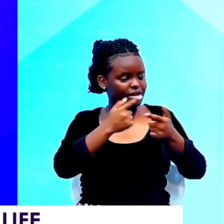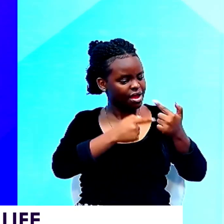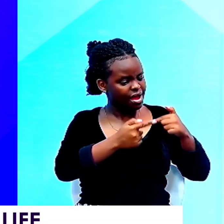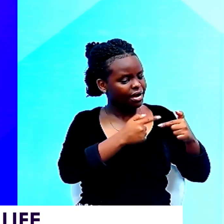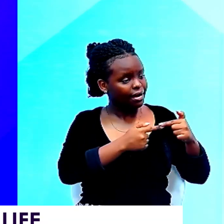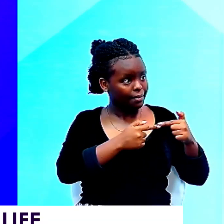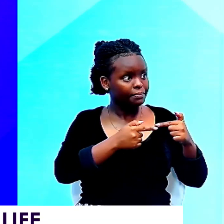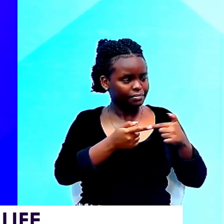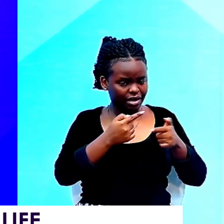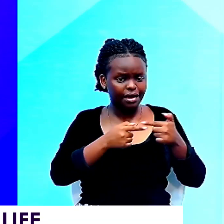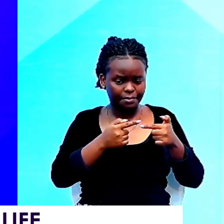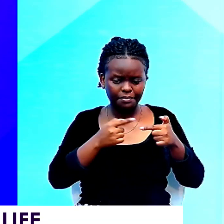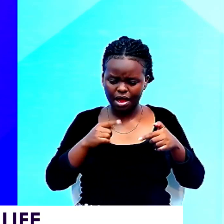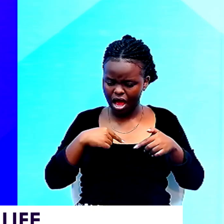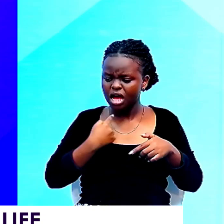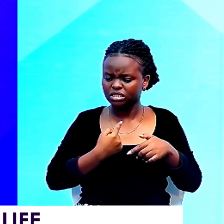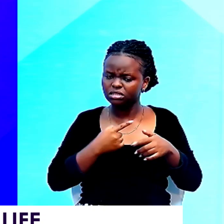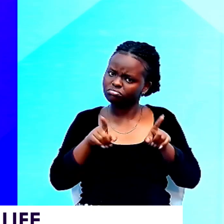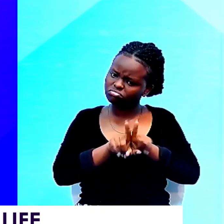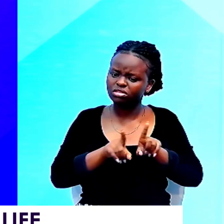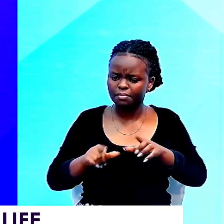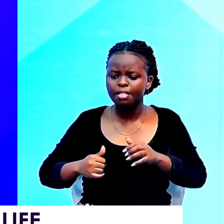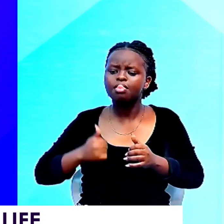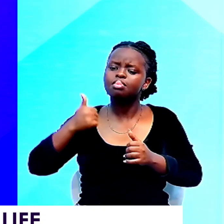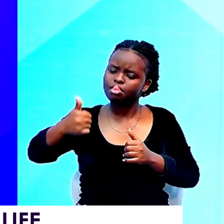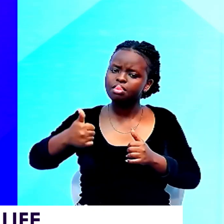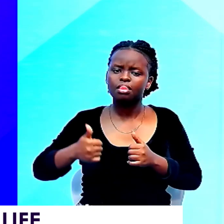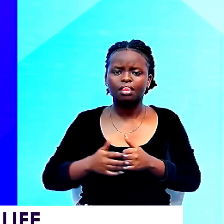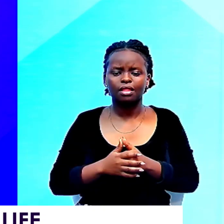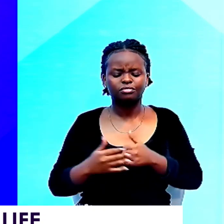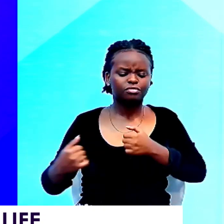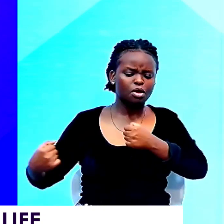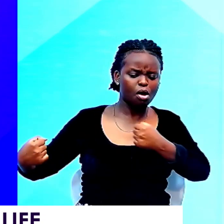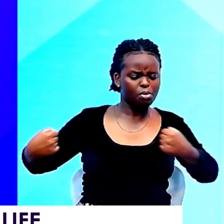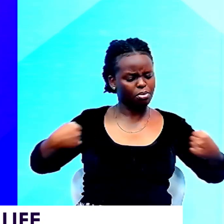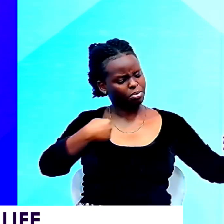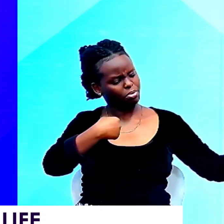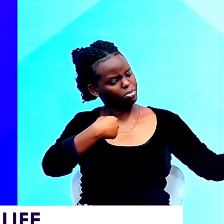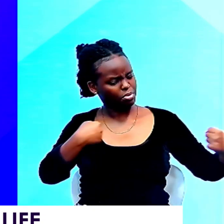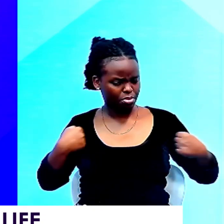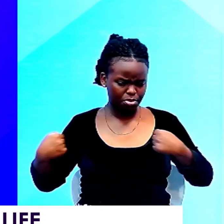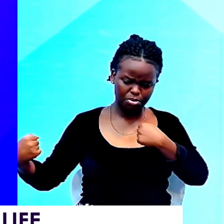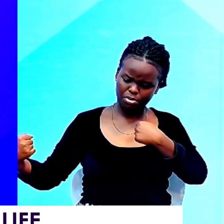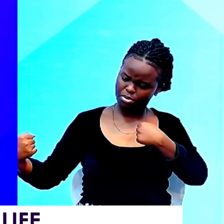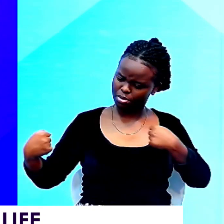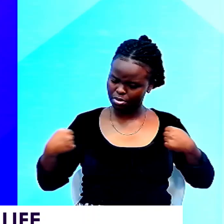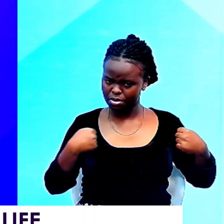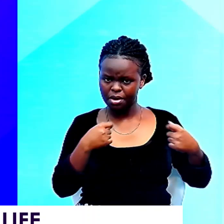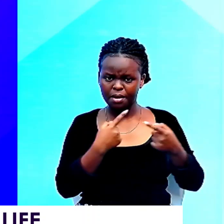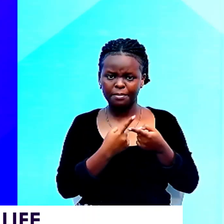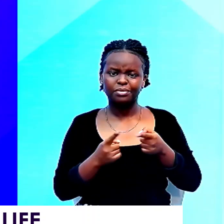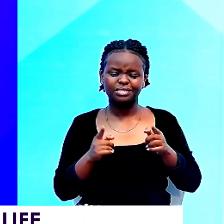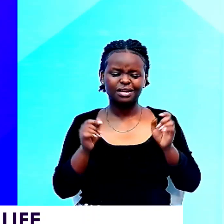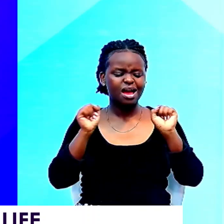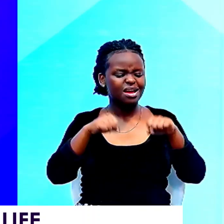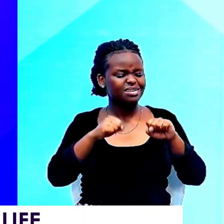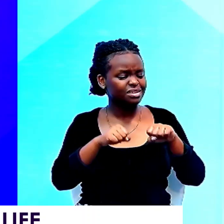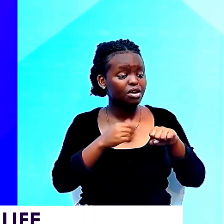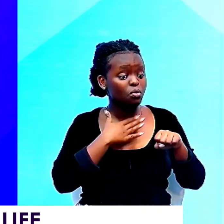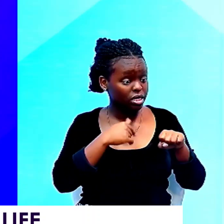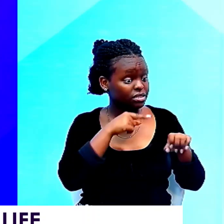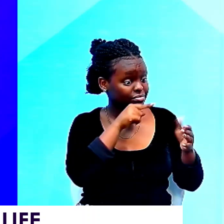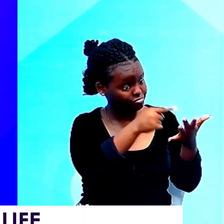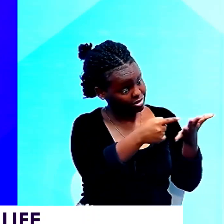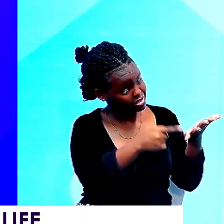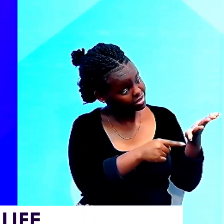Mnakuja, sisi pia tunatoka. So it is a tug of war, instead of just agreeing and saying, okay, is this what you want? We are